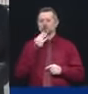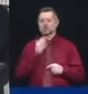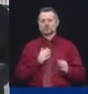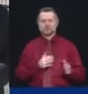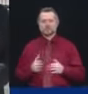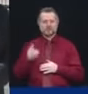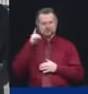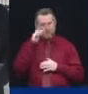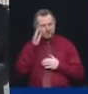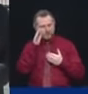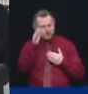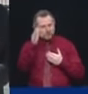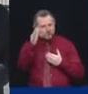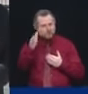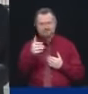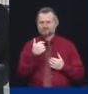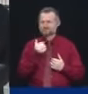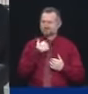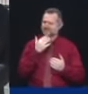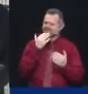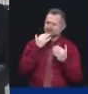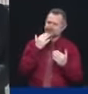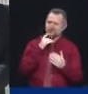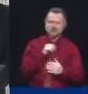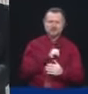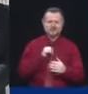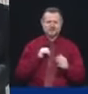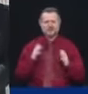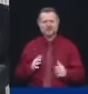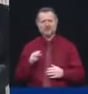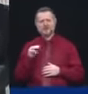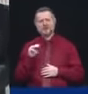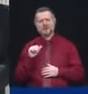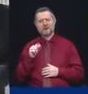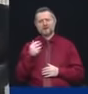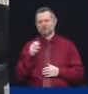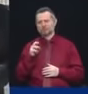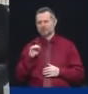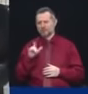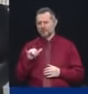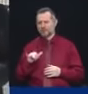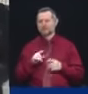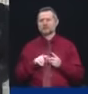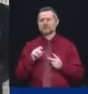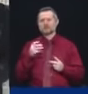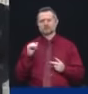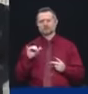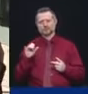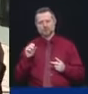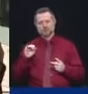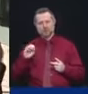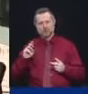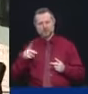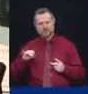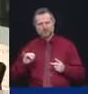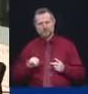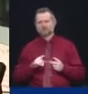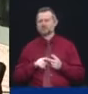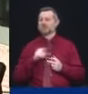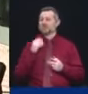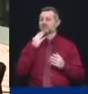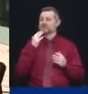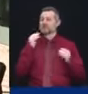want to thank Assemblyman Magnarelli and Assemblyman Sterpy for that. I want to thank the vendors who were here with us on